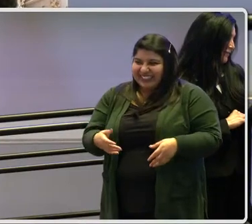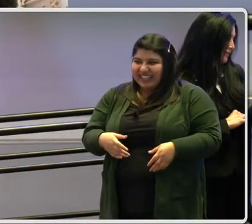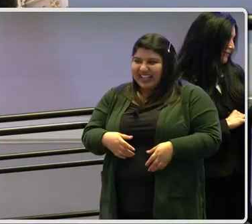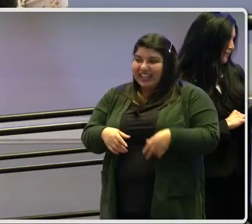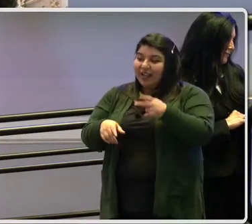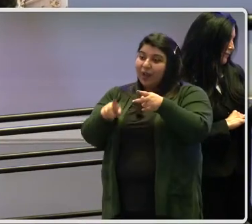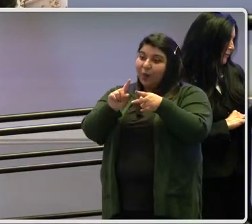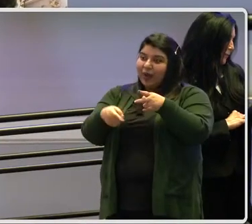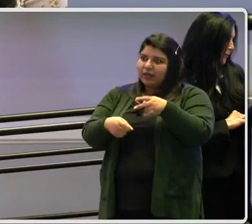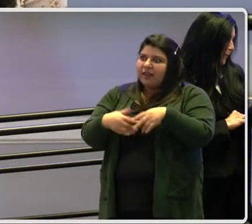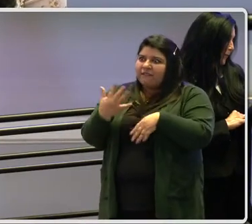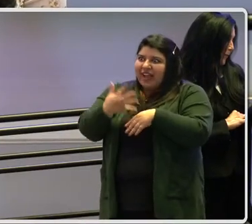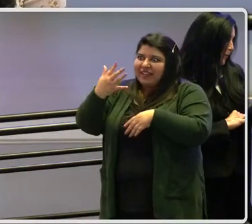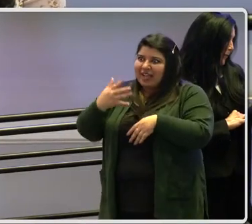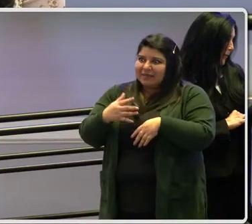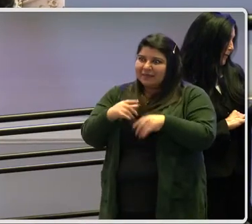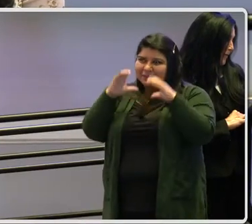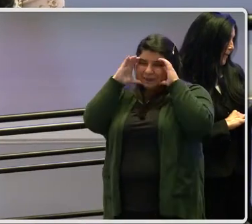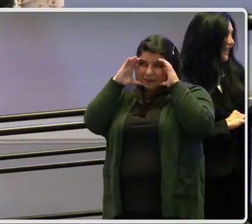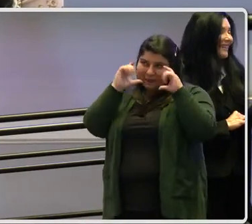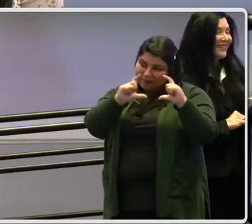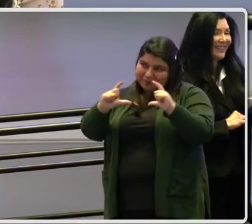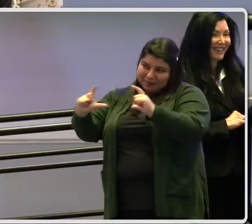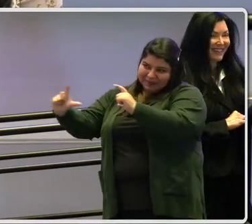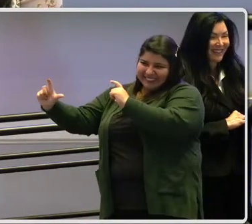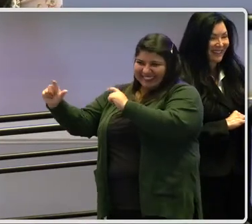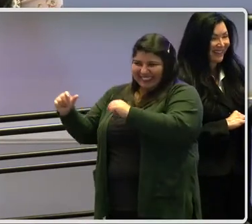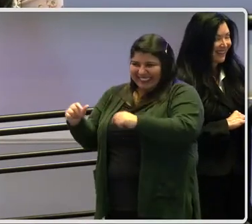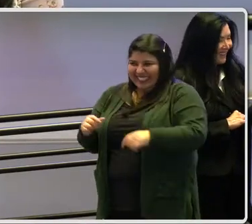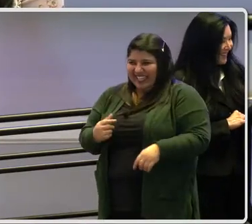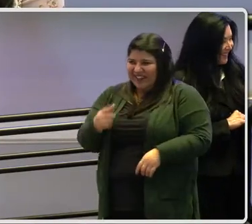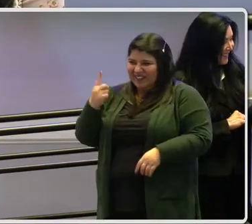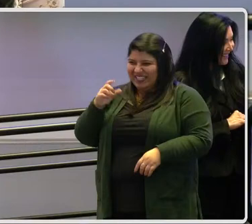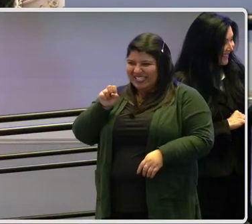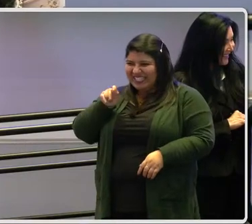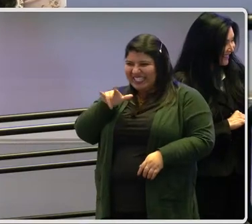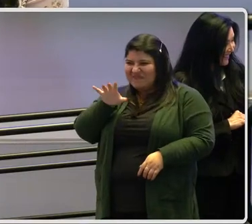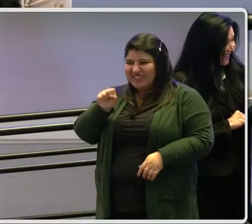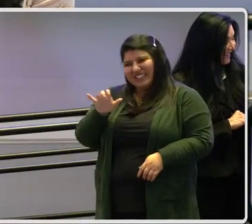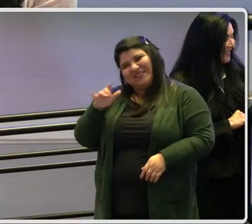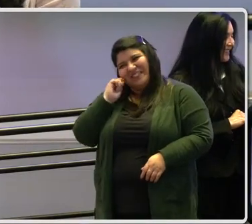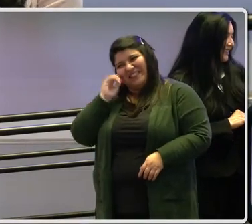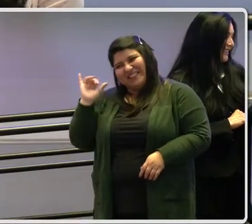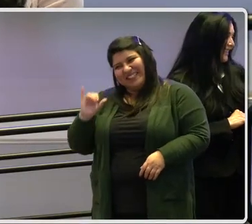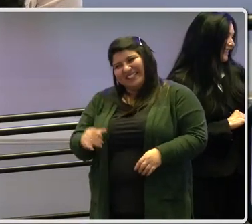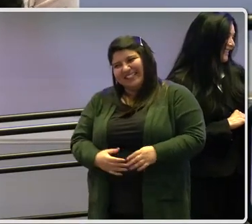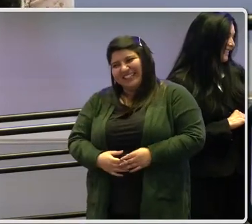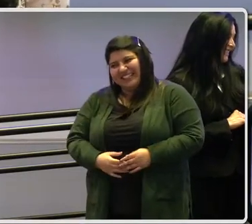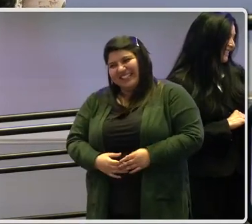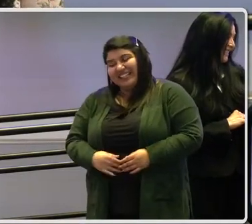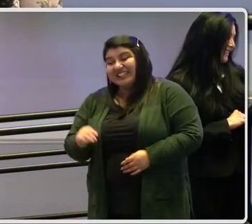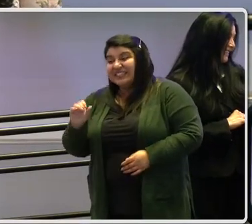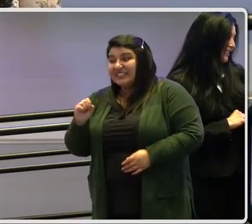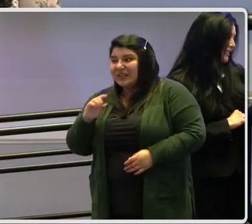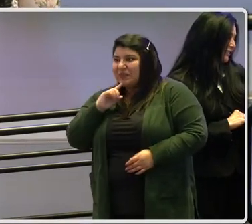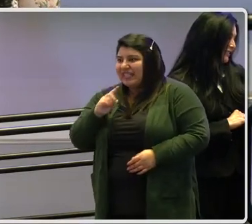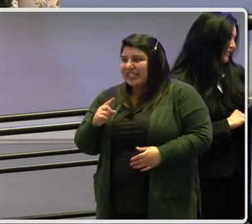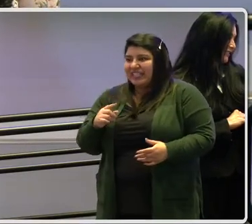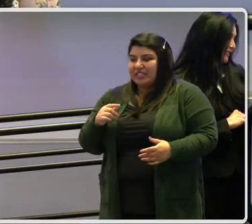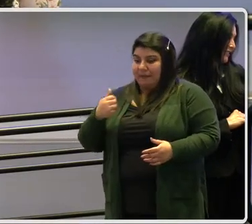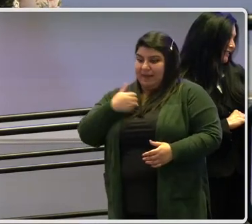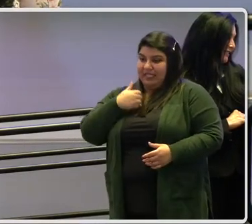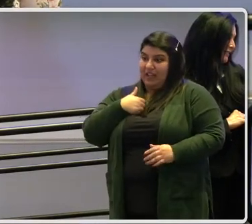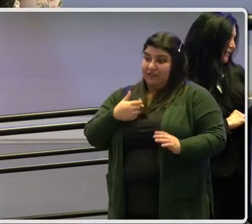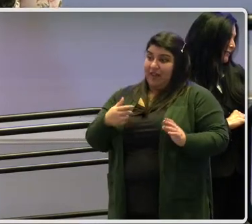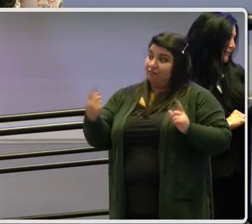but five blushy emojis in that same syllabus, which was wonderful. So that was the deal. And so basically when I had introduced myself